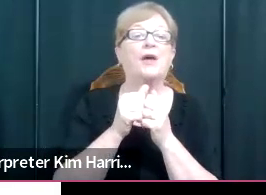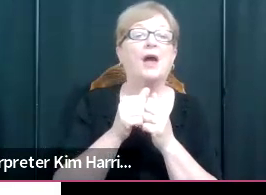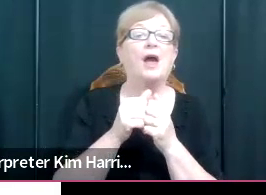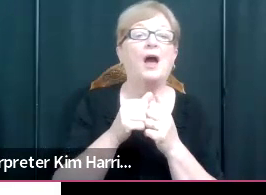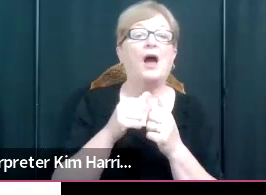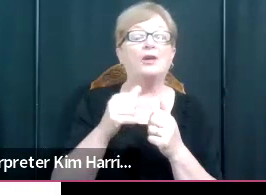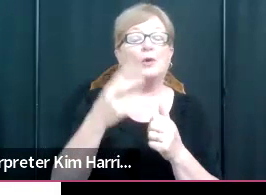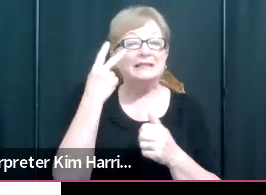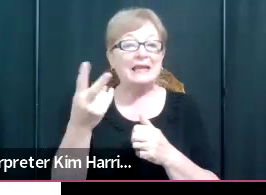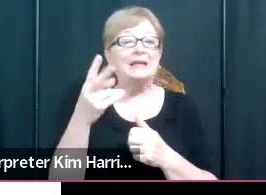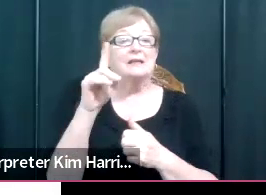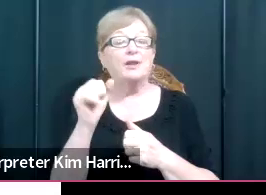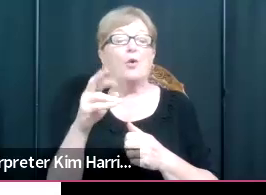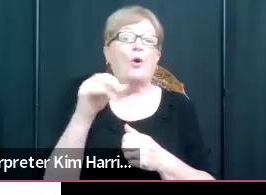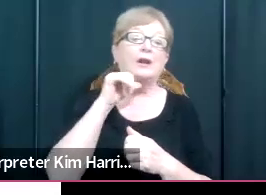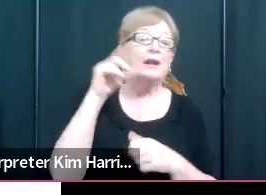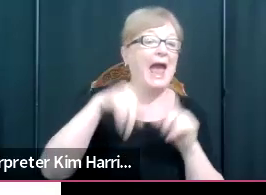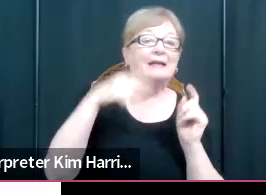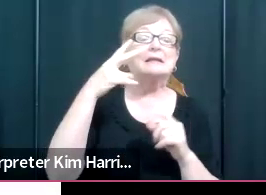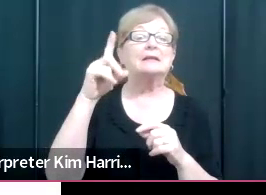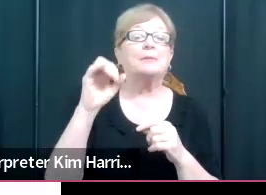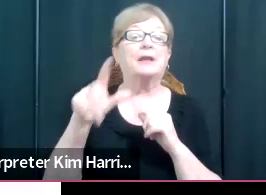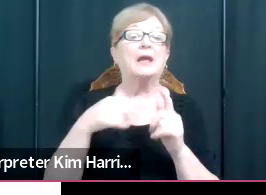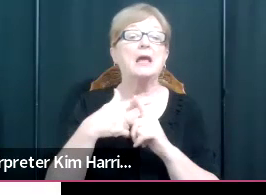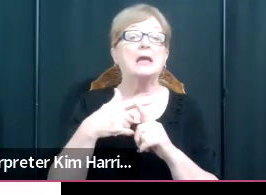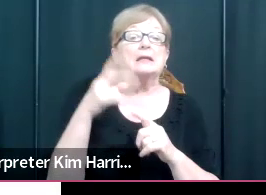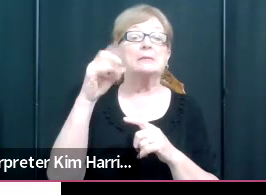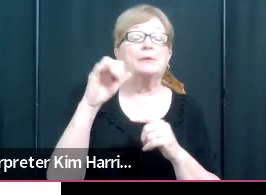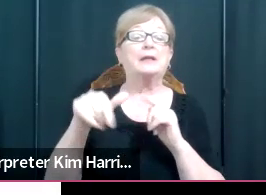that disability is more than the mental and physical effects on the body.